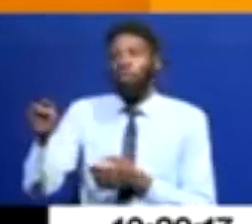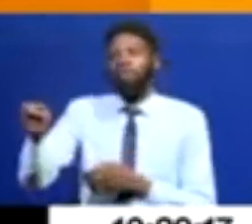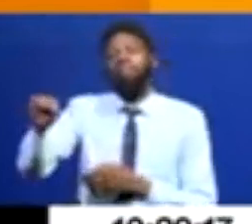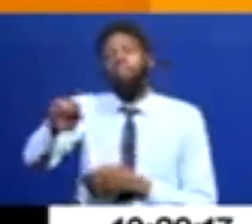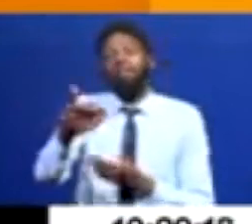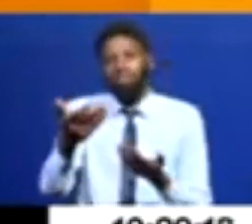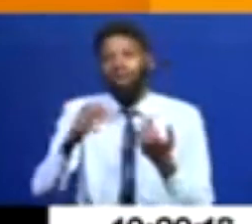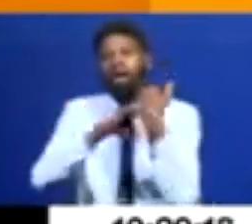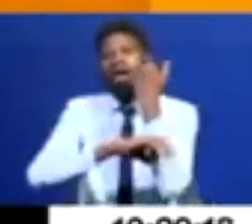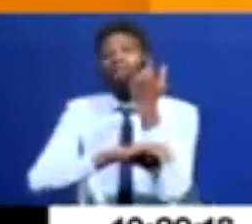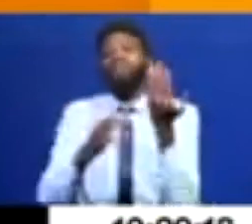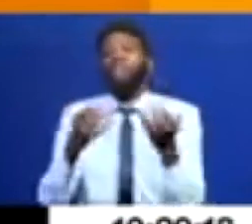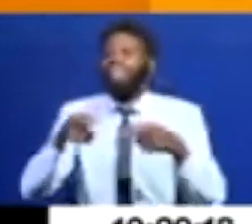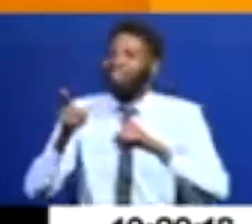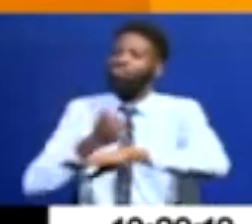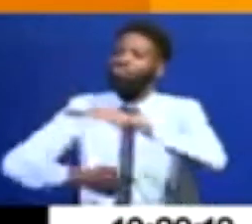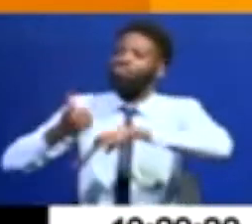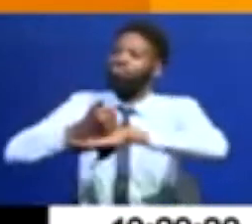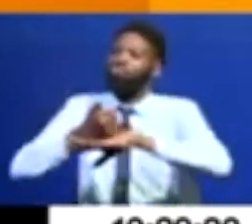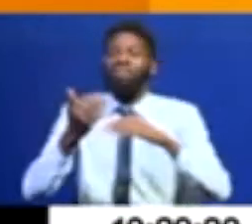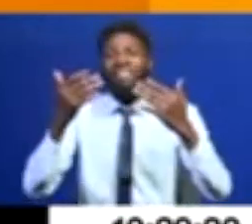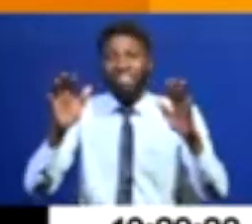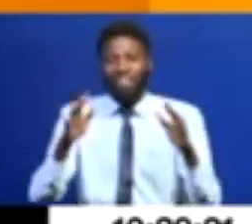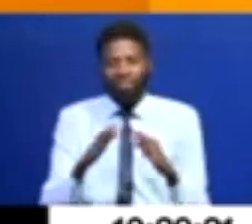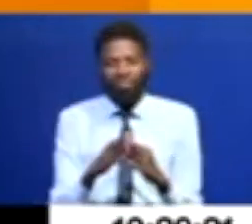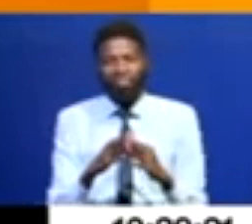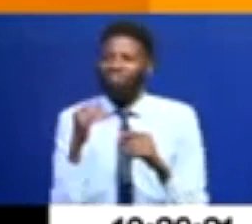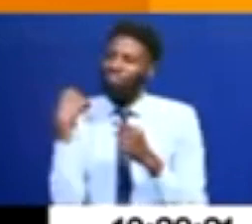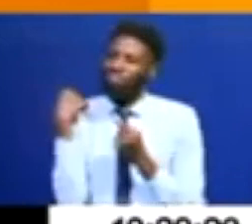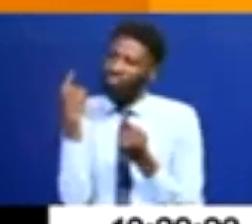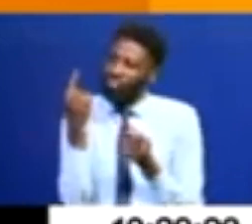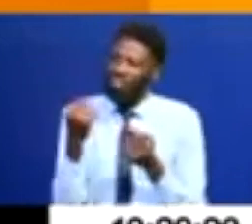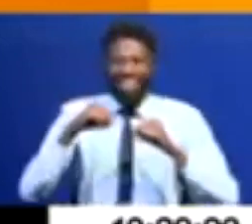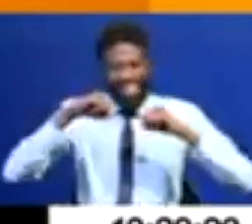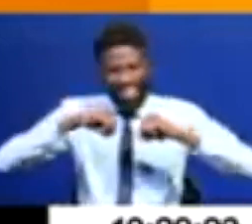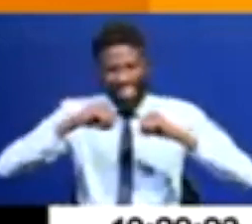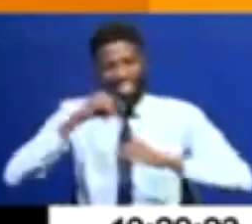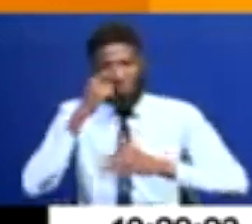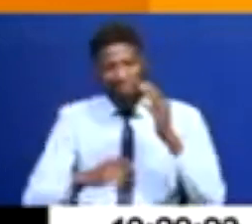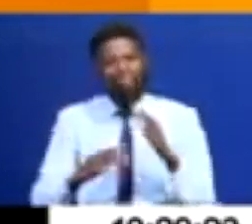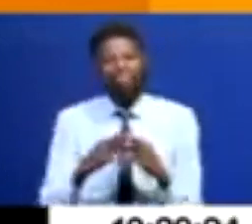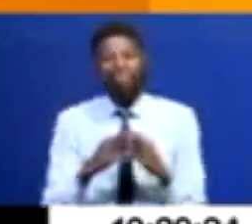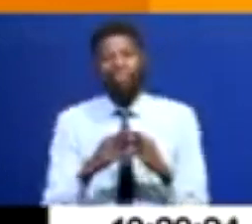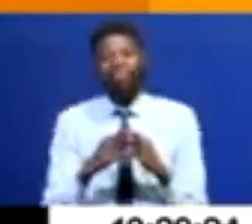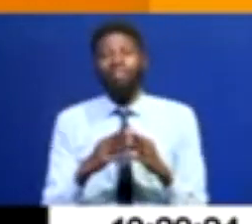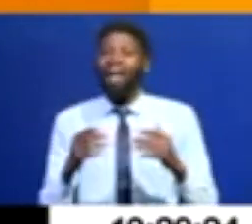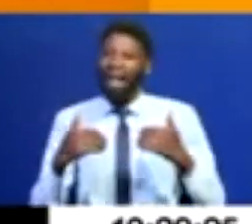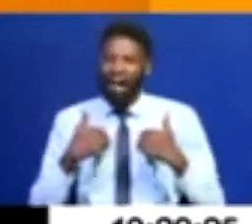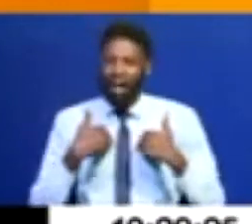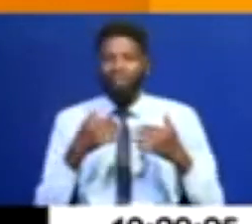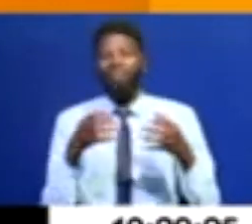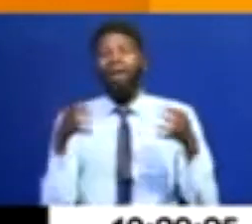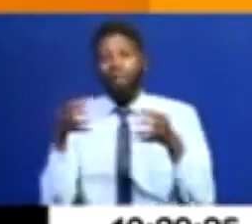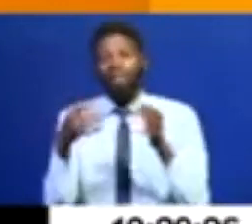to the country where they are domiciled. And the argument has always been that you have companies, you have, for example, American